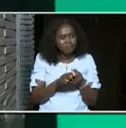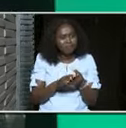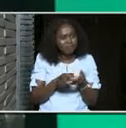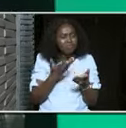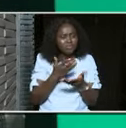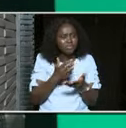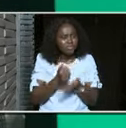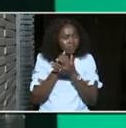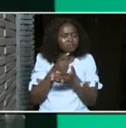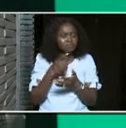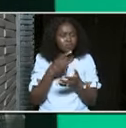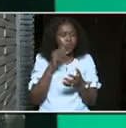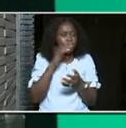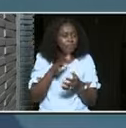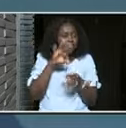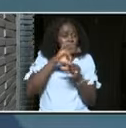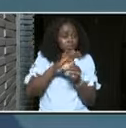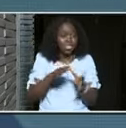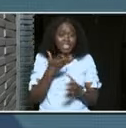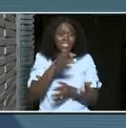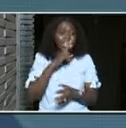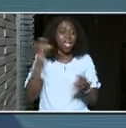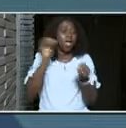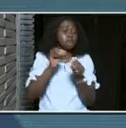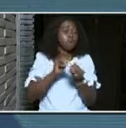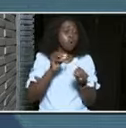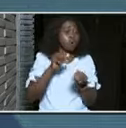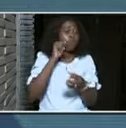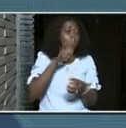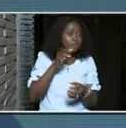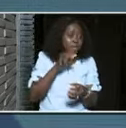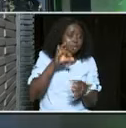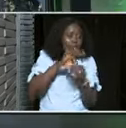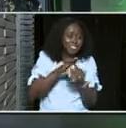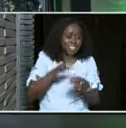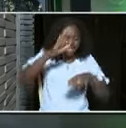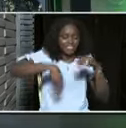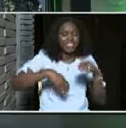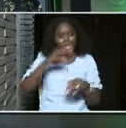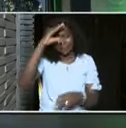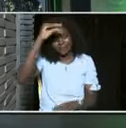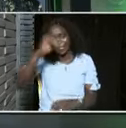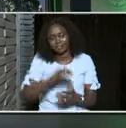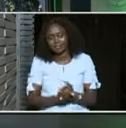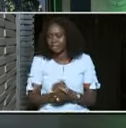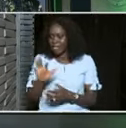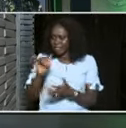know, yes, there are more women voters than men. And that's a huge topic, especially because,